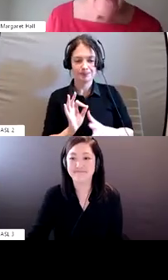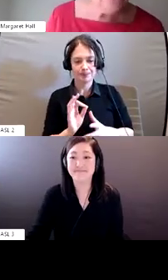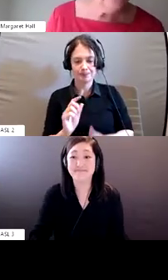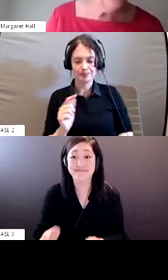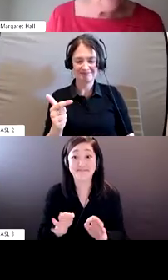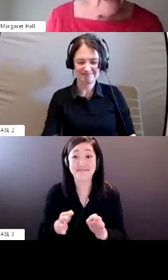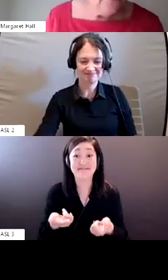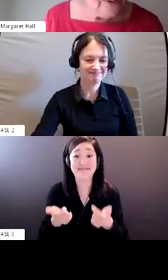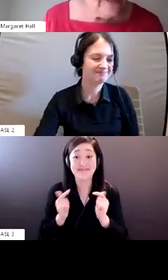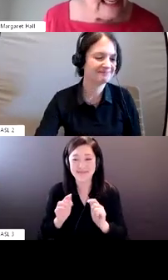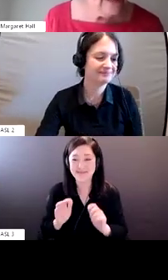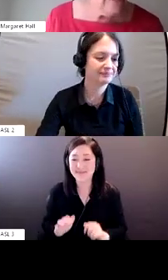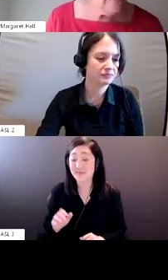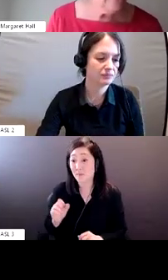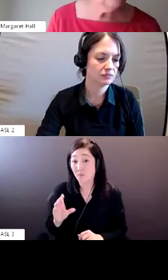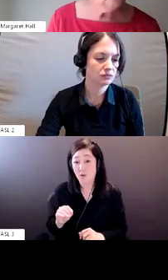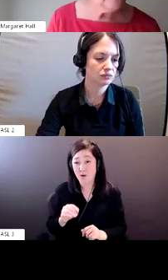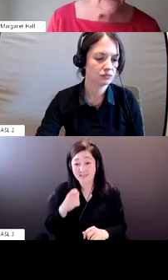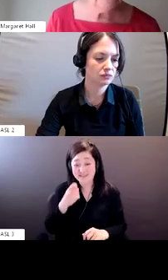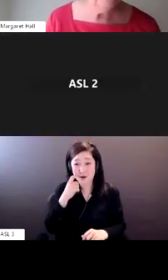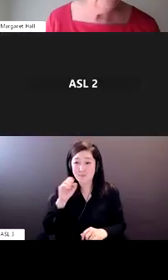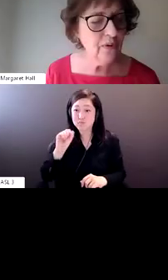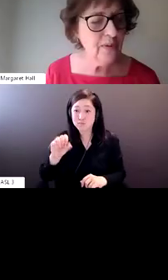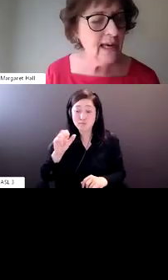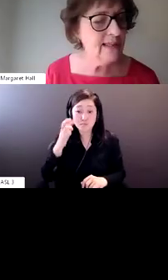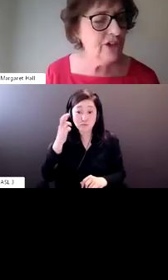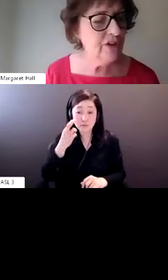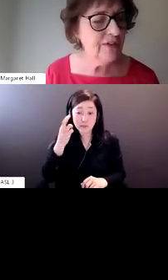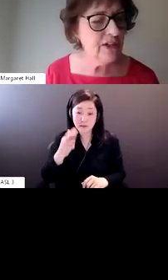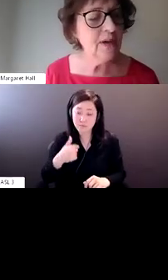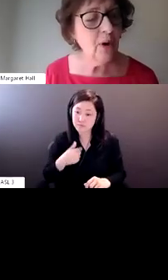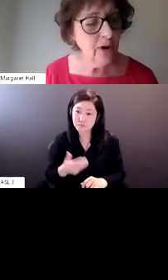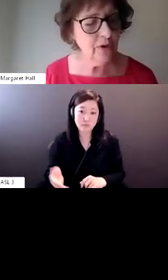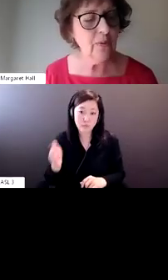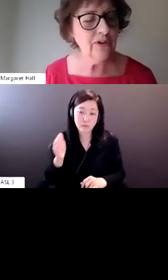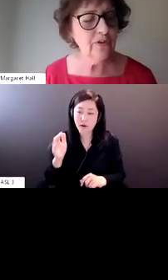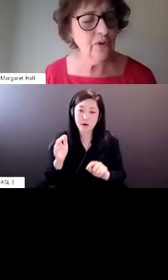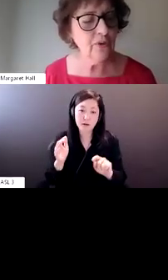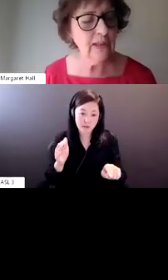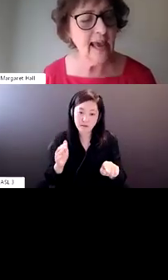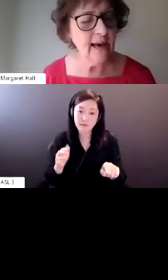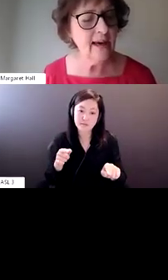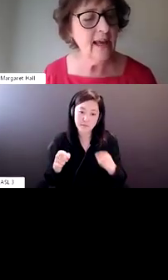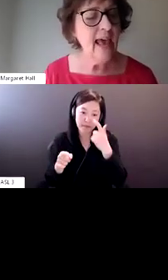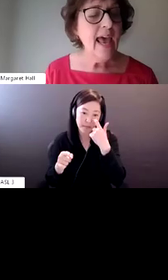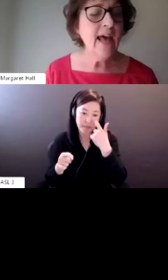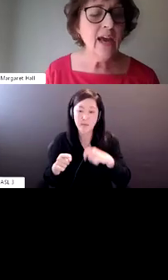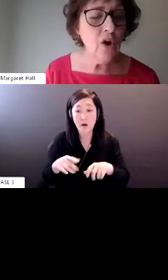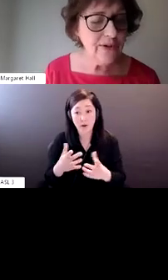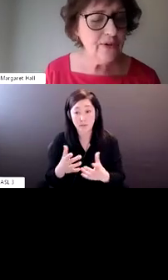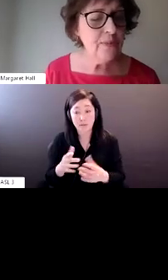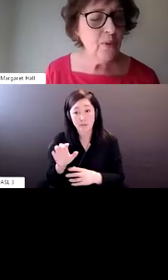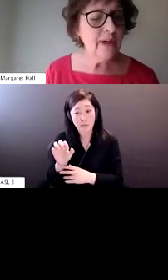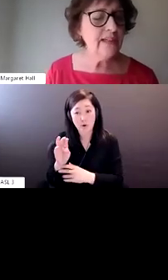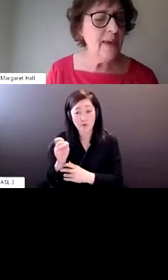So for these reasons, I personally welcome the criminalization of intimate partner coercive control in Canada, and